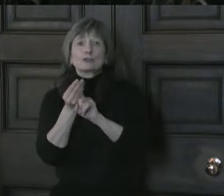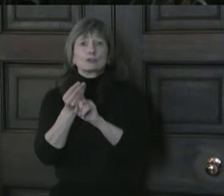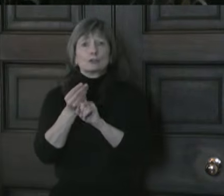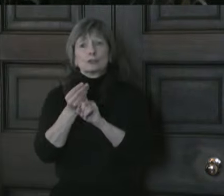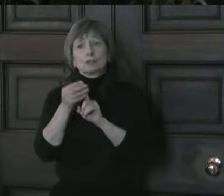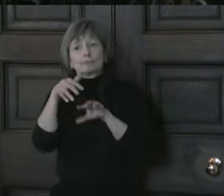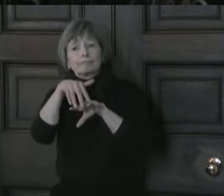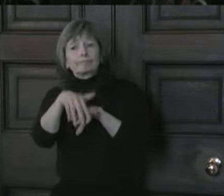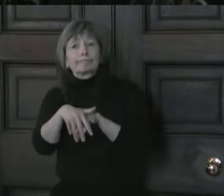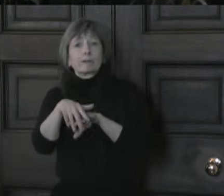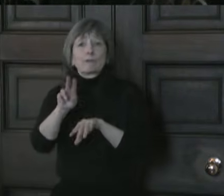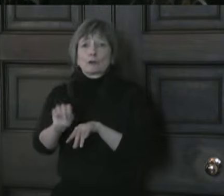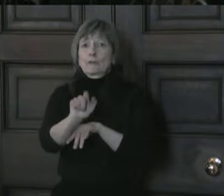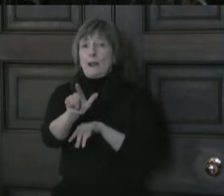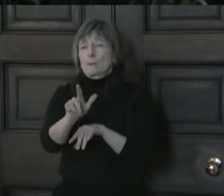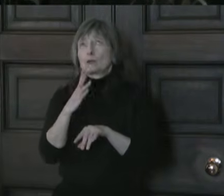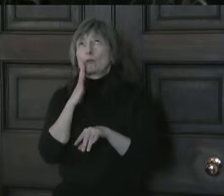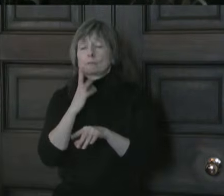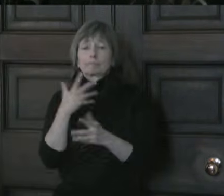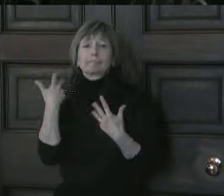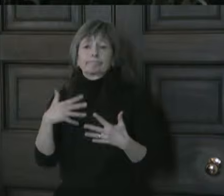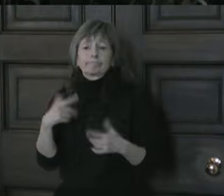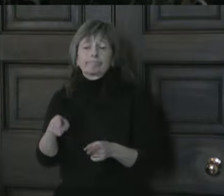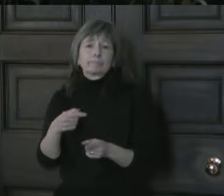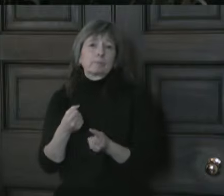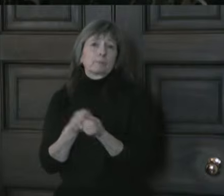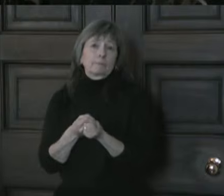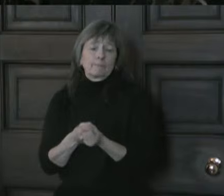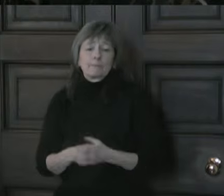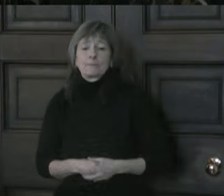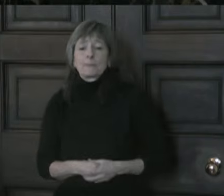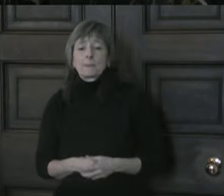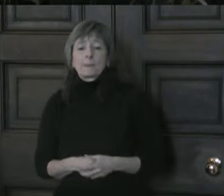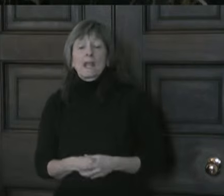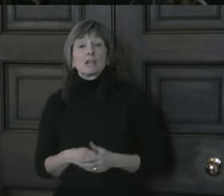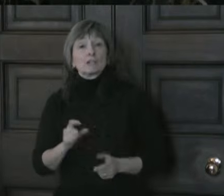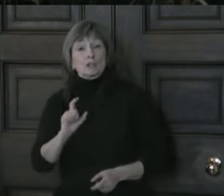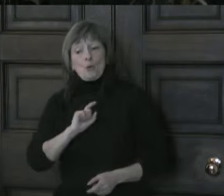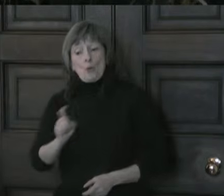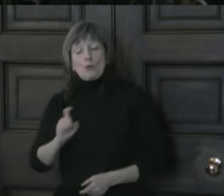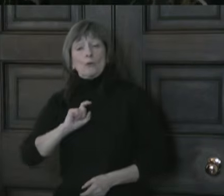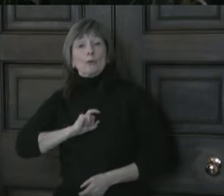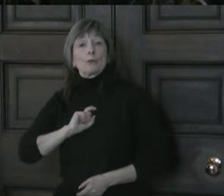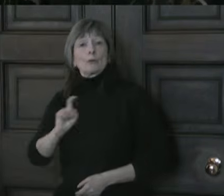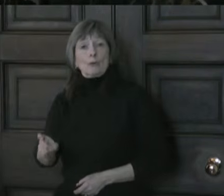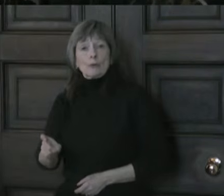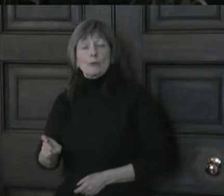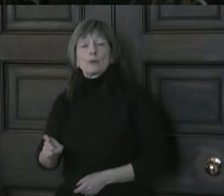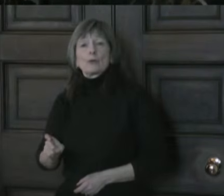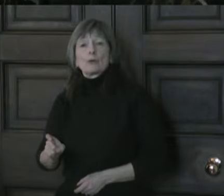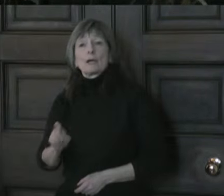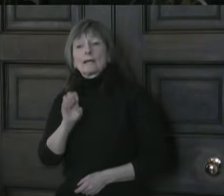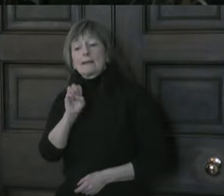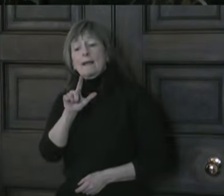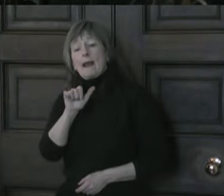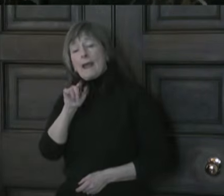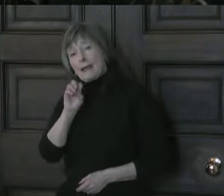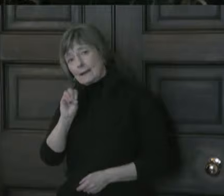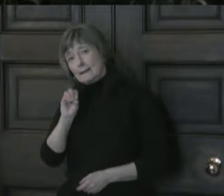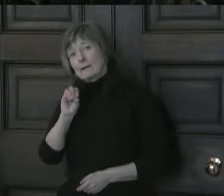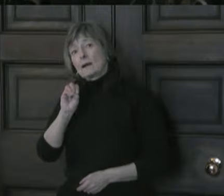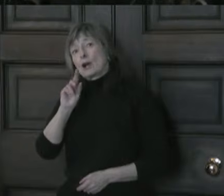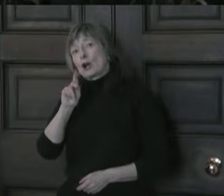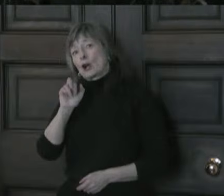fabric of Newfoundland and Labrador. To receive the Order of Newfoundland and Labrador, Elaine